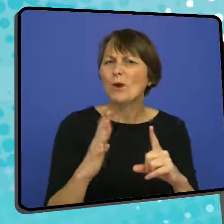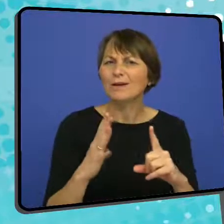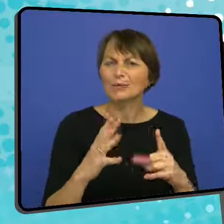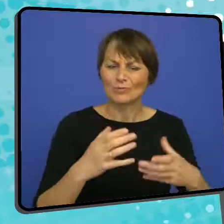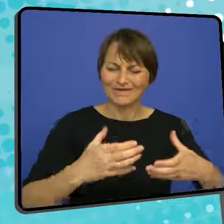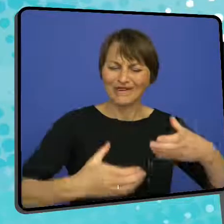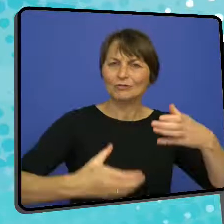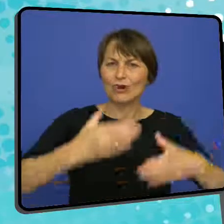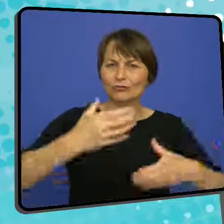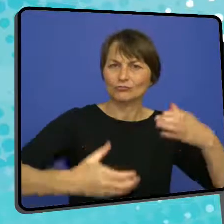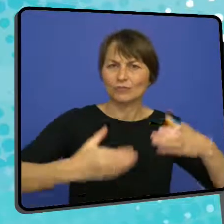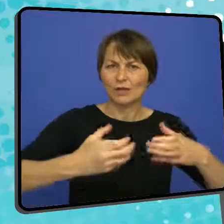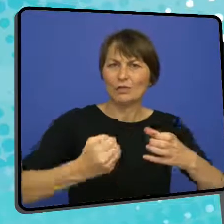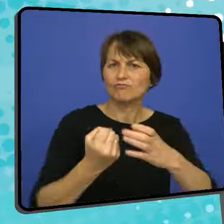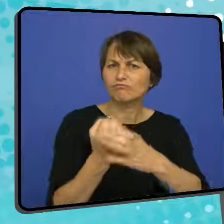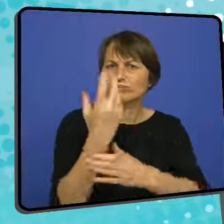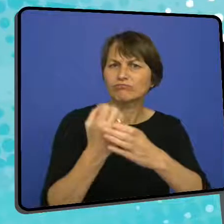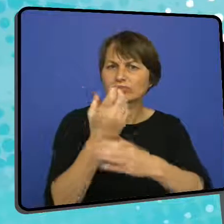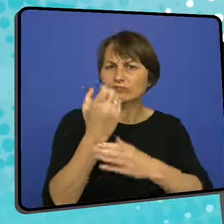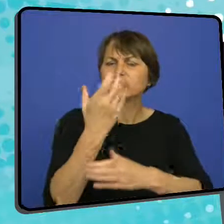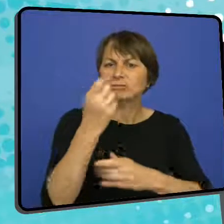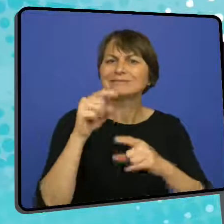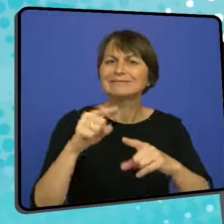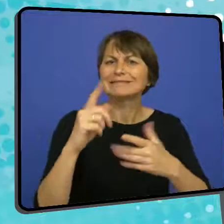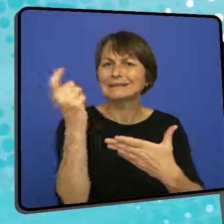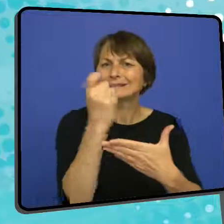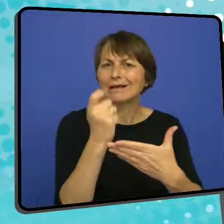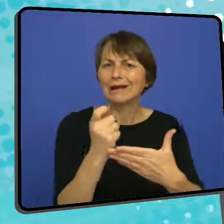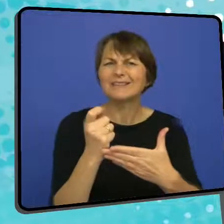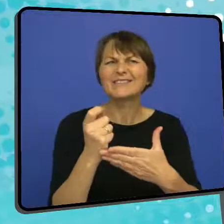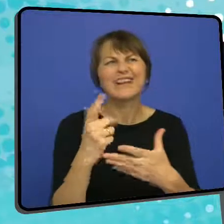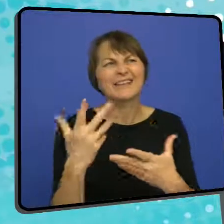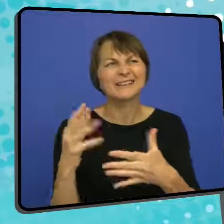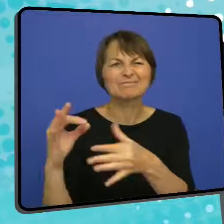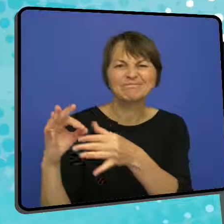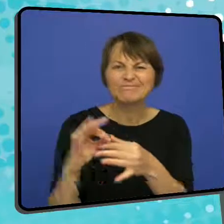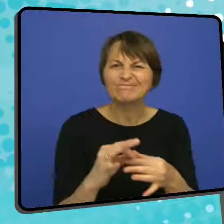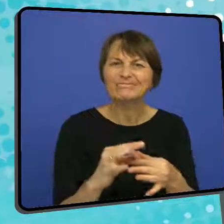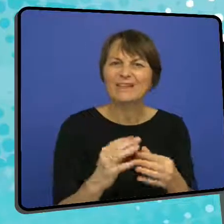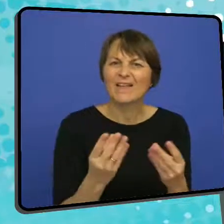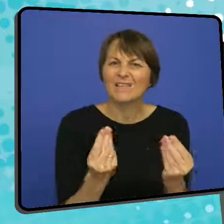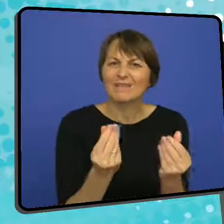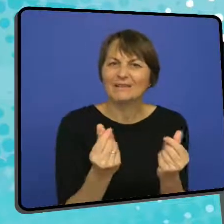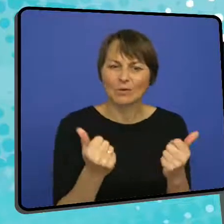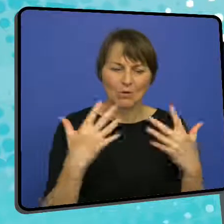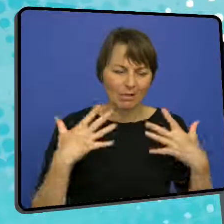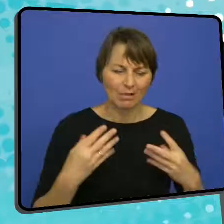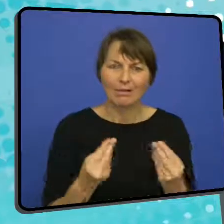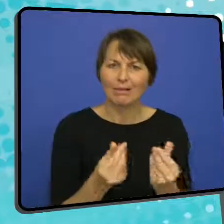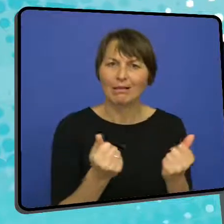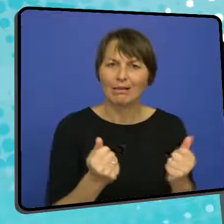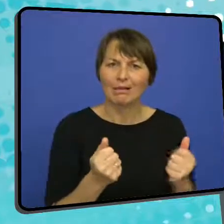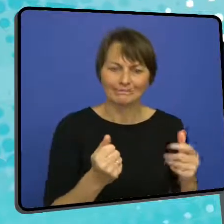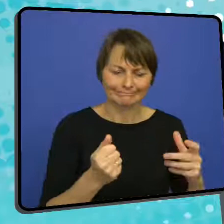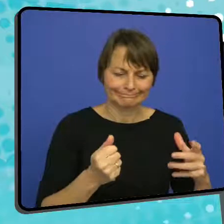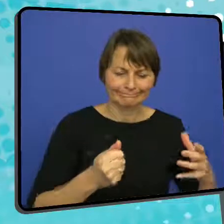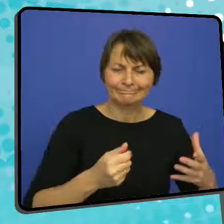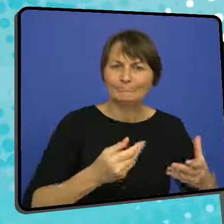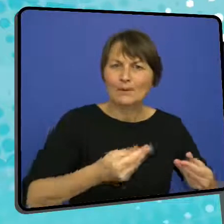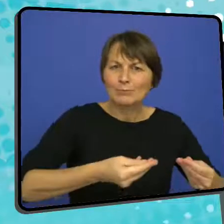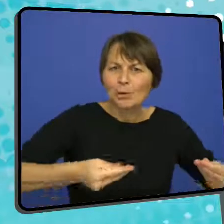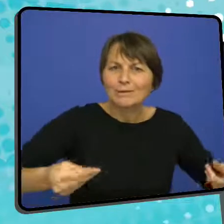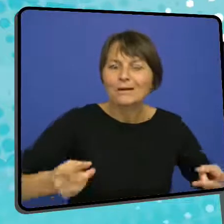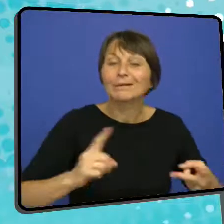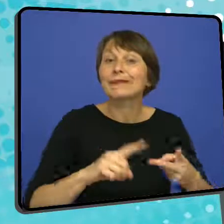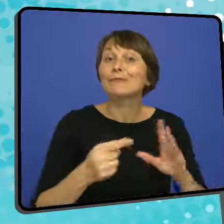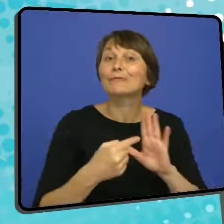in the realm of physical products. So I created a breakfast bowl, for example, and learned how to pick the